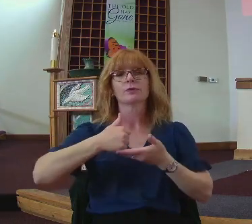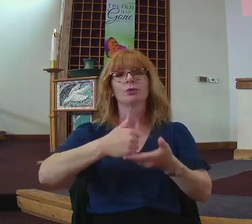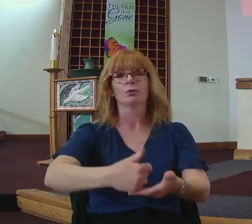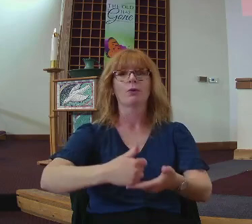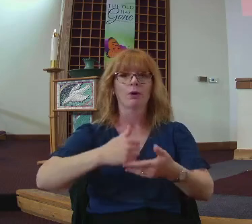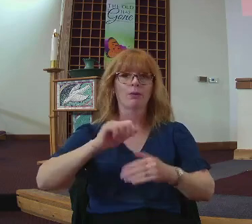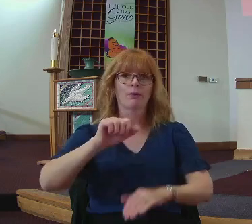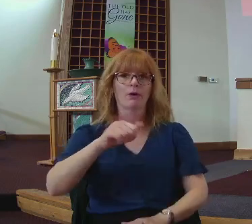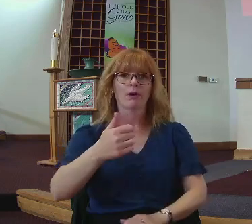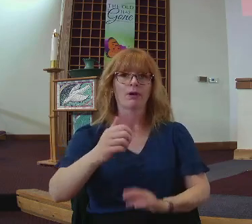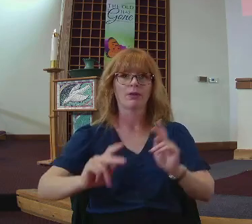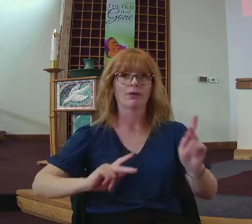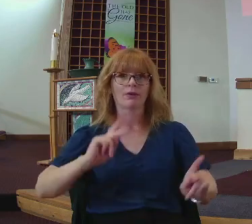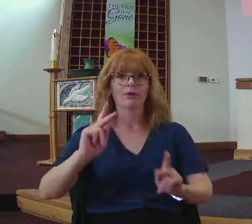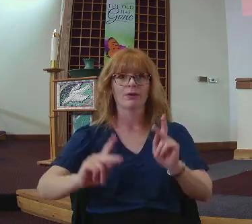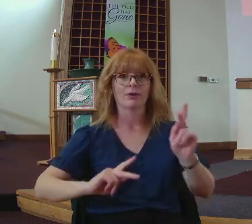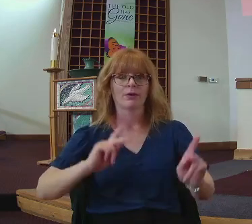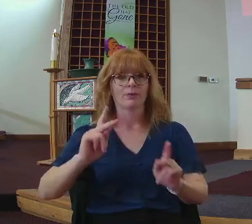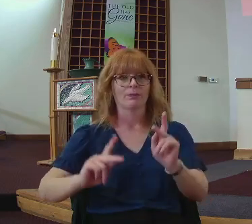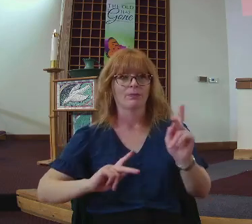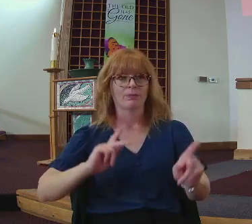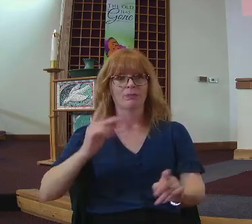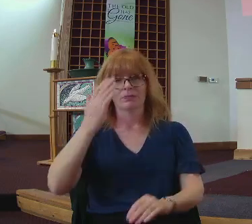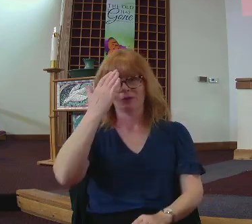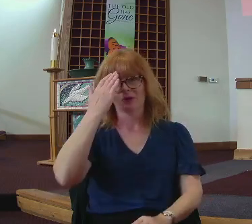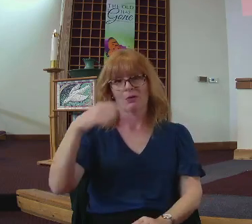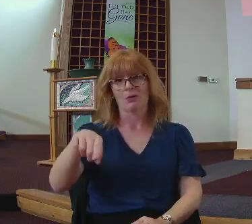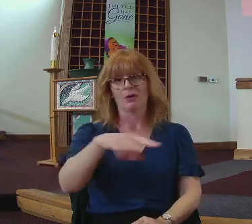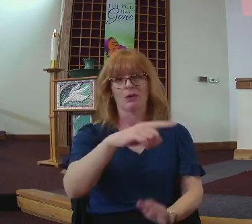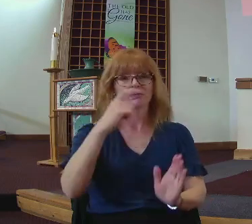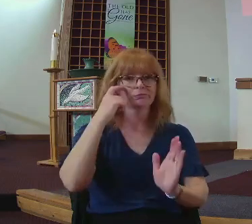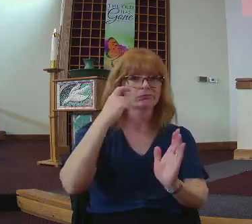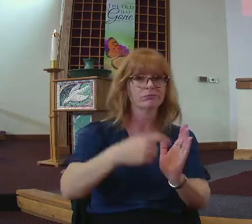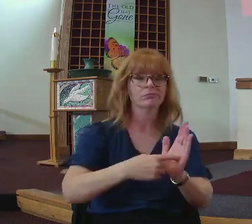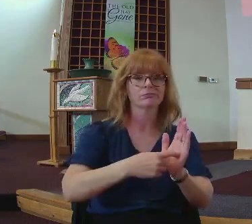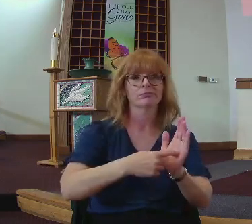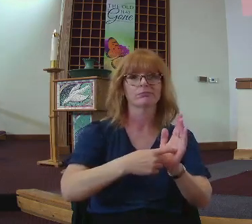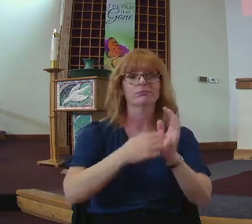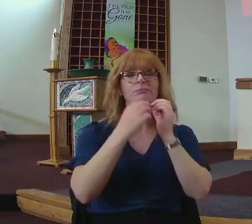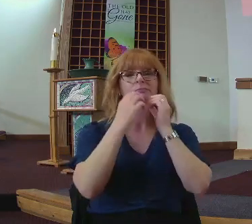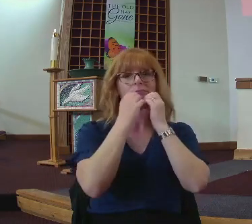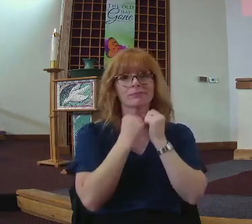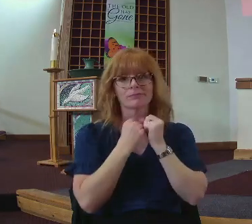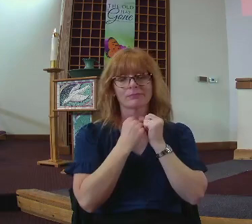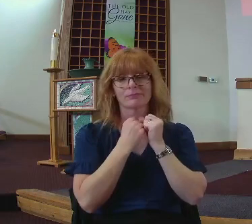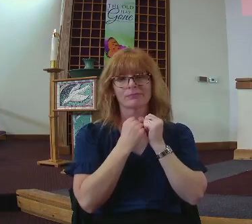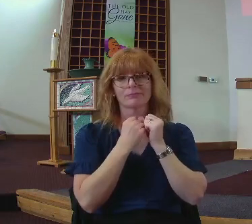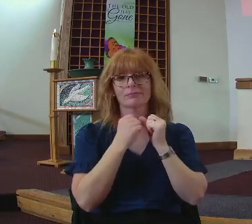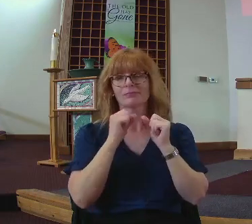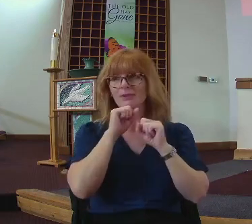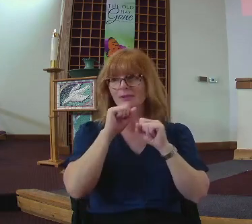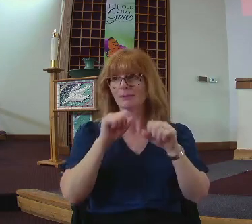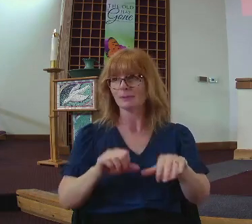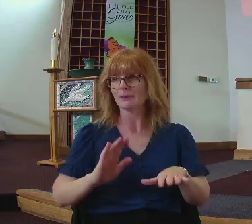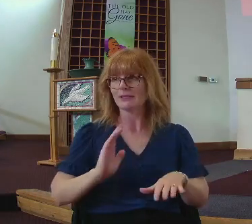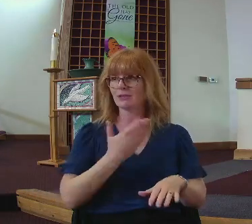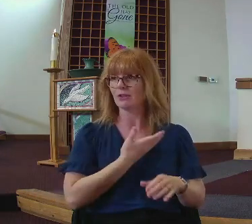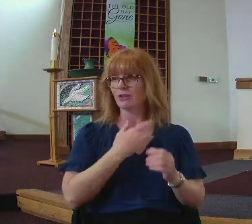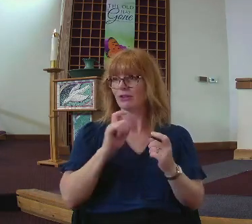know that they are seen and loved and valued. So let's pray and bless these gifts.